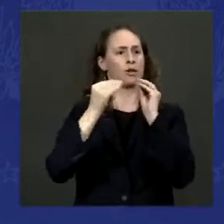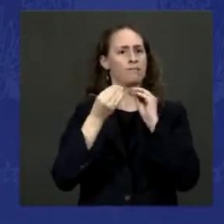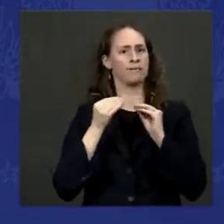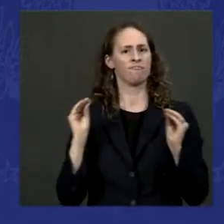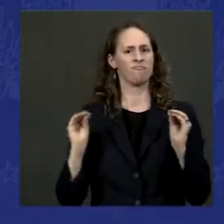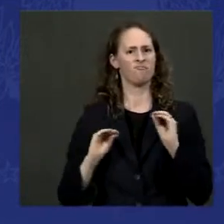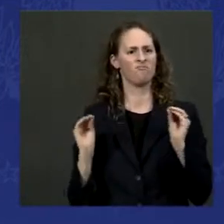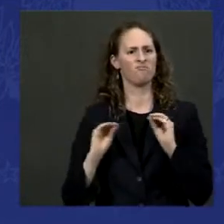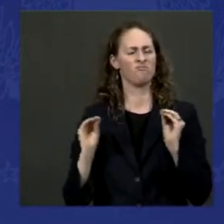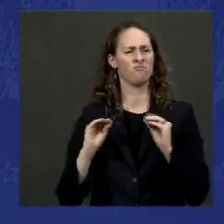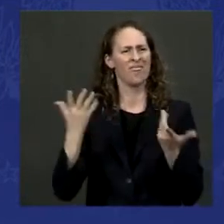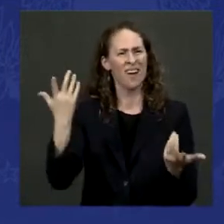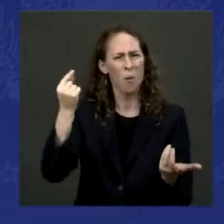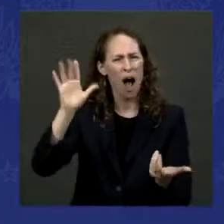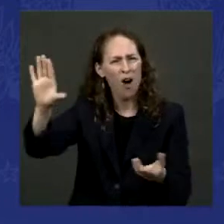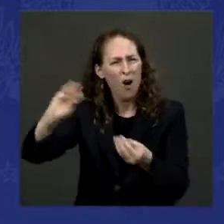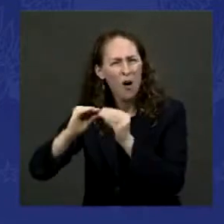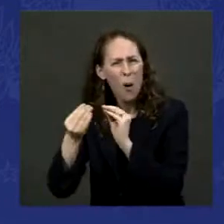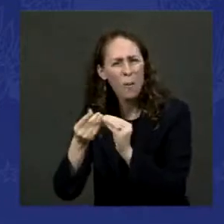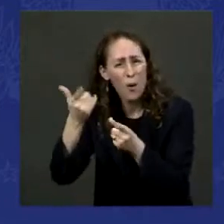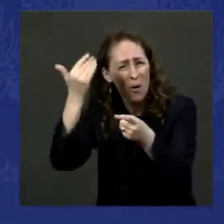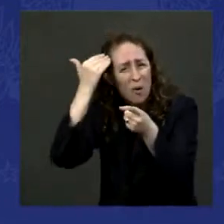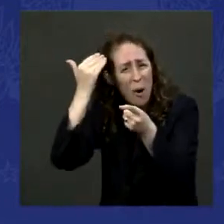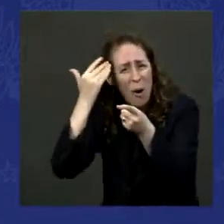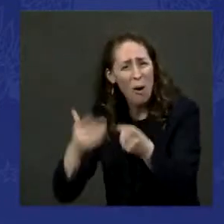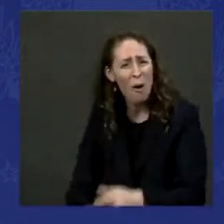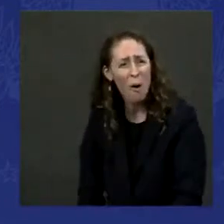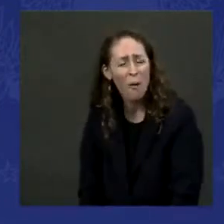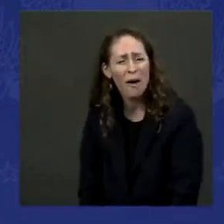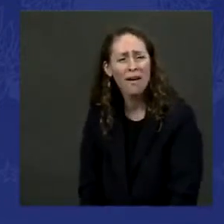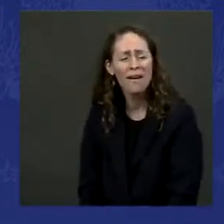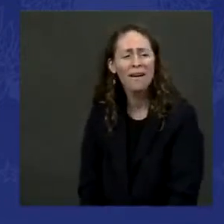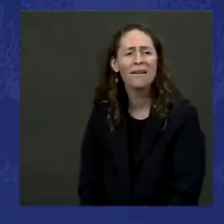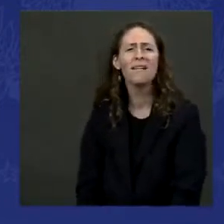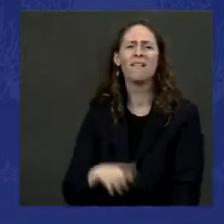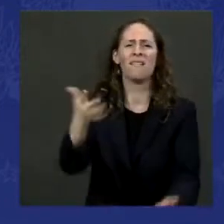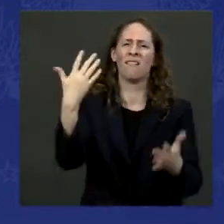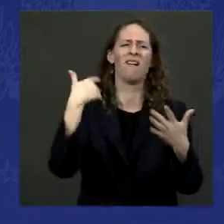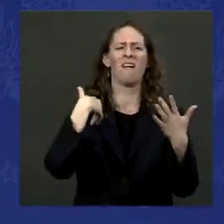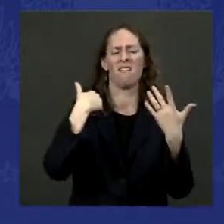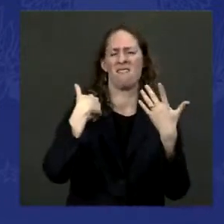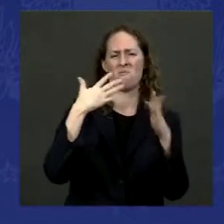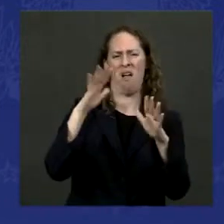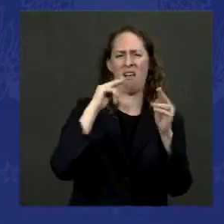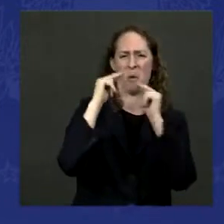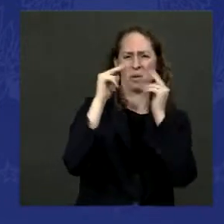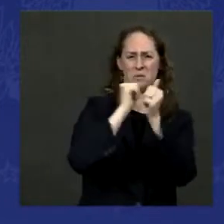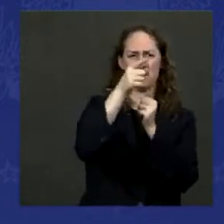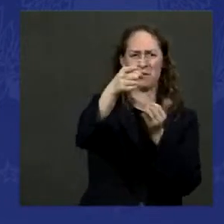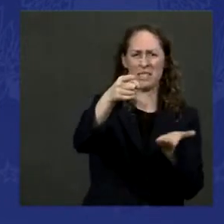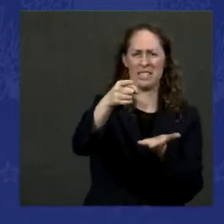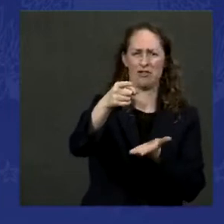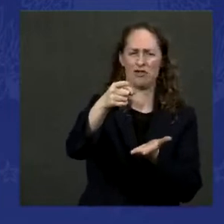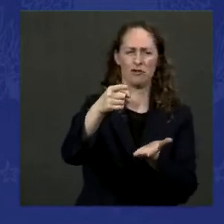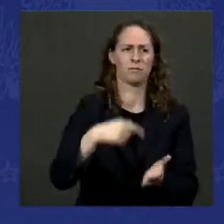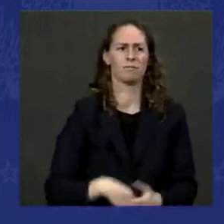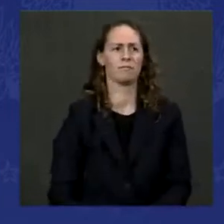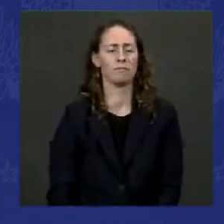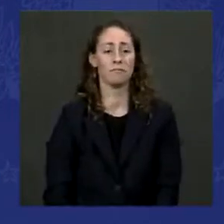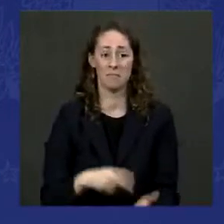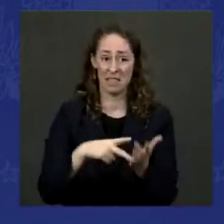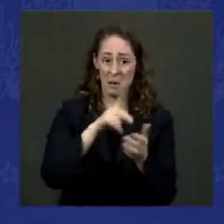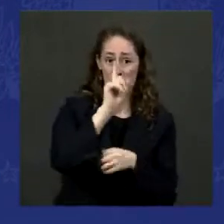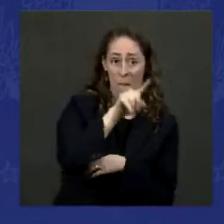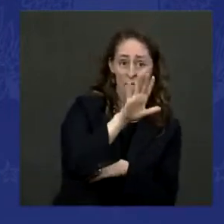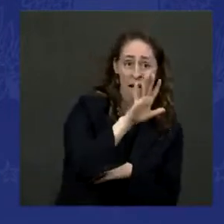figure? I'll let her tell you that. I don't want it. We're in negotiations. Between 1.5 and 3.5? Is it higher at least